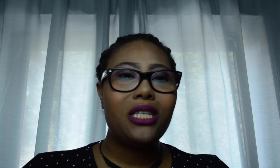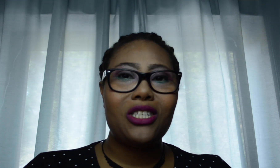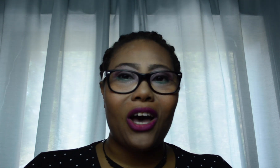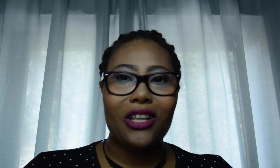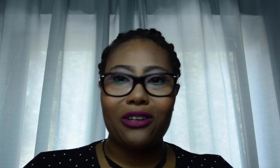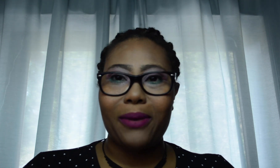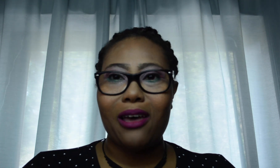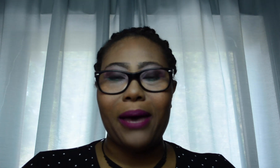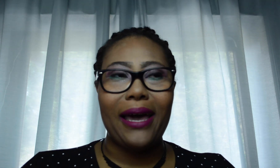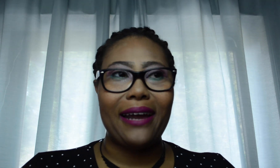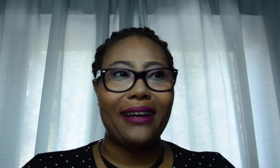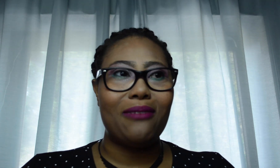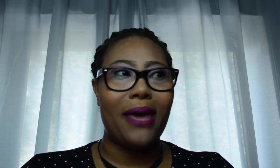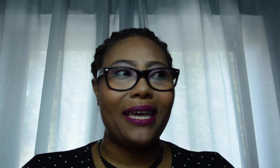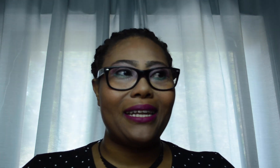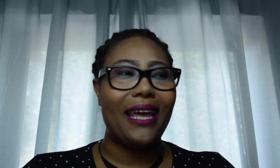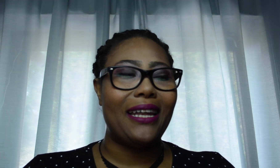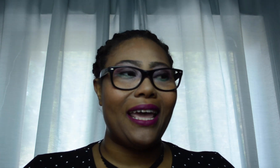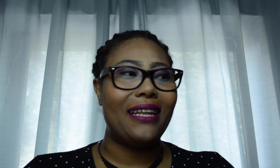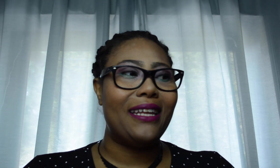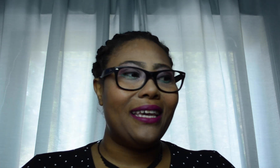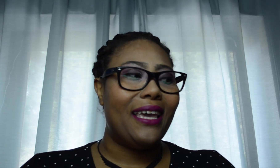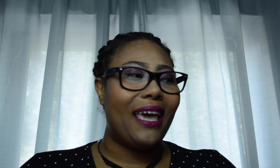I wanted to talk a little bit about Harry and Meghan